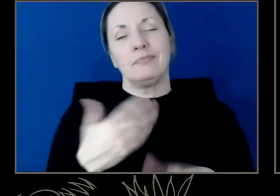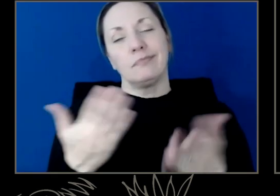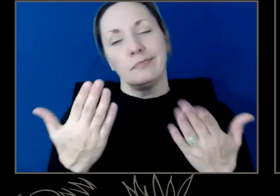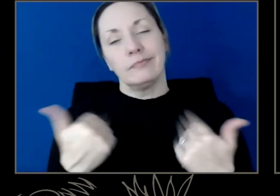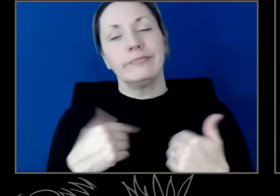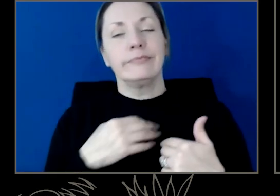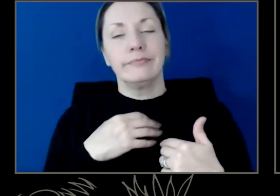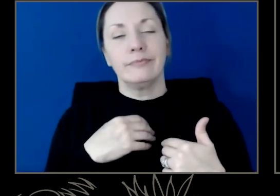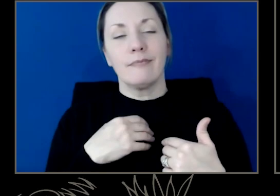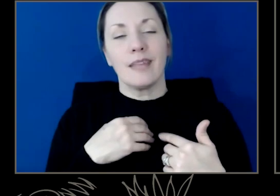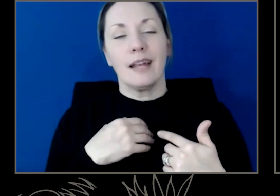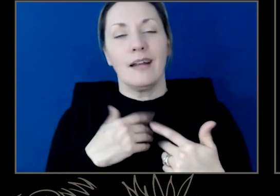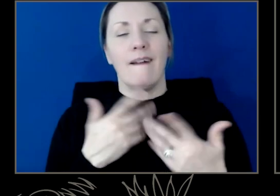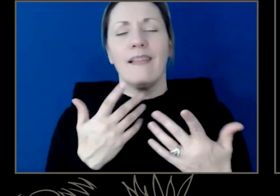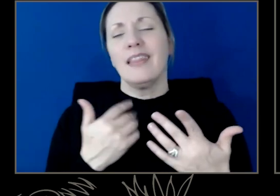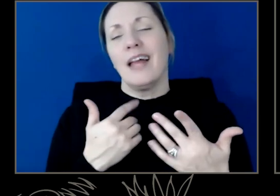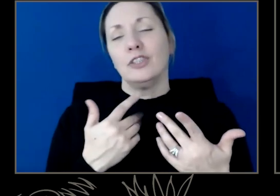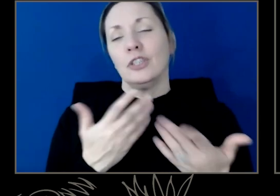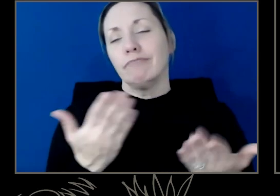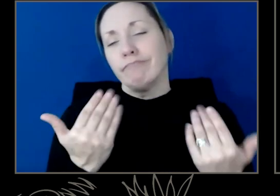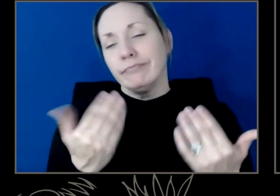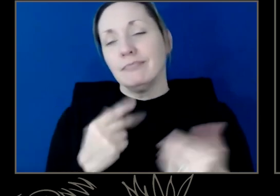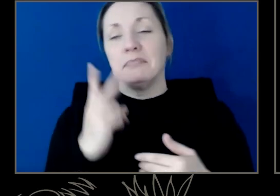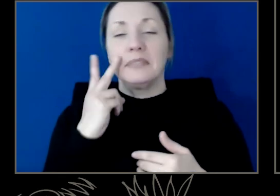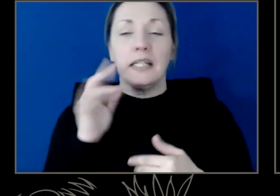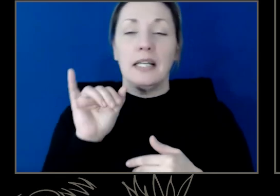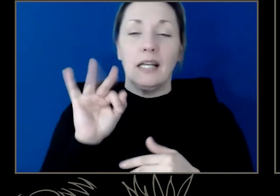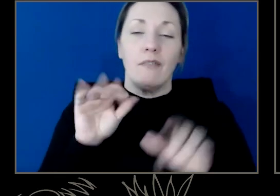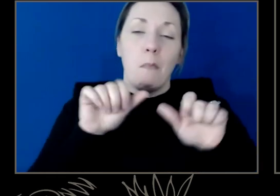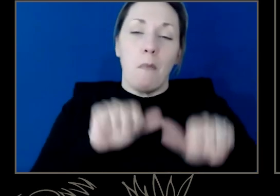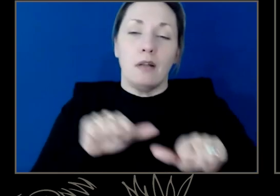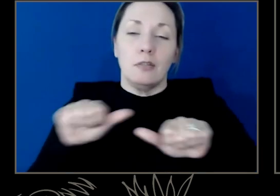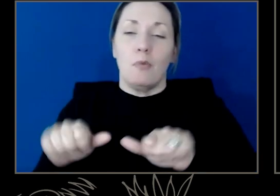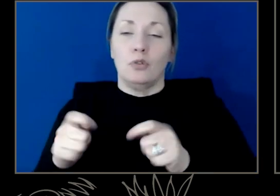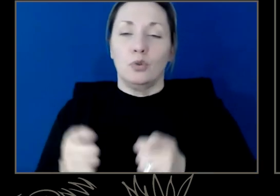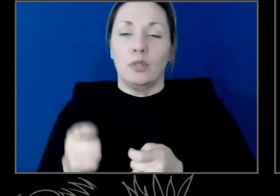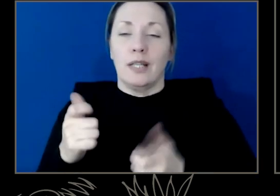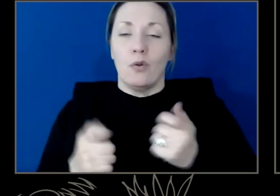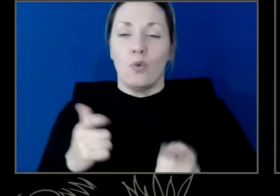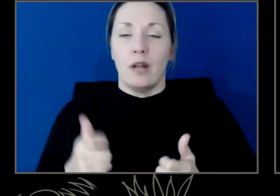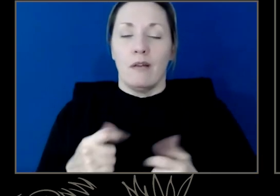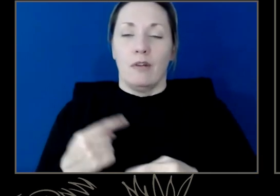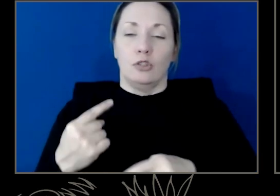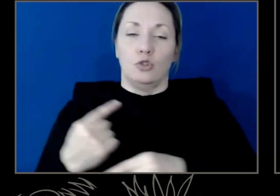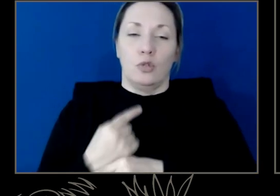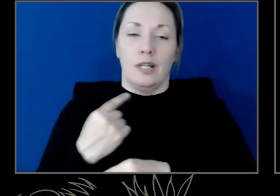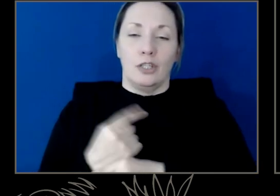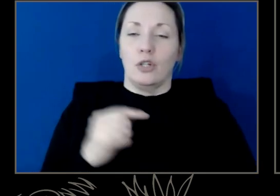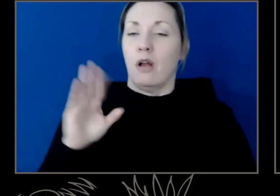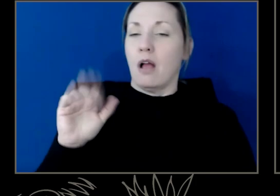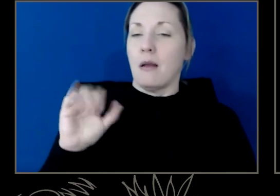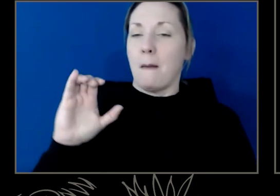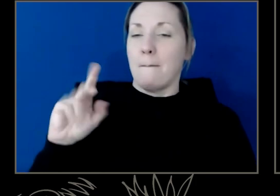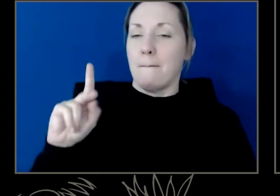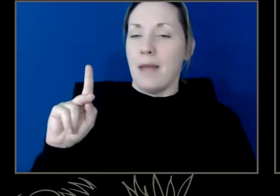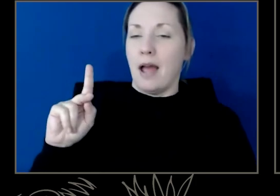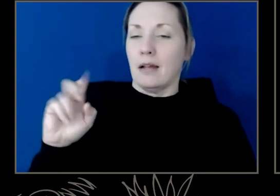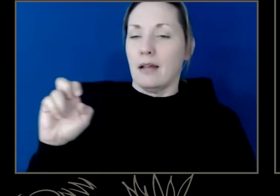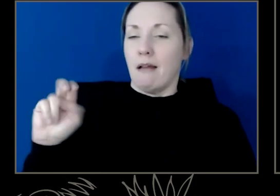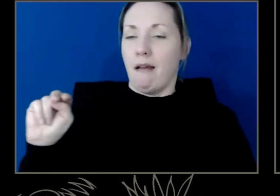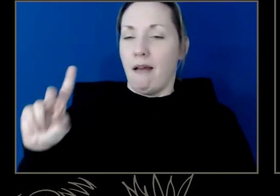just try to think if it would be possible to get rid of traditional backends. Could we maybe come